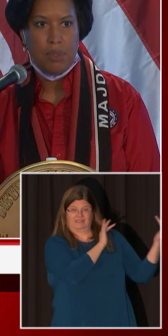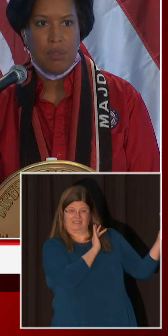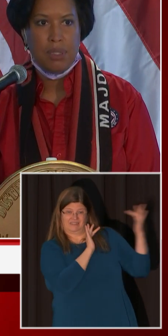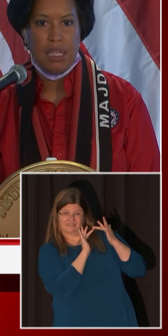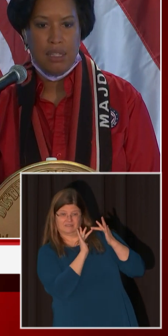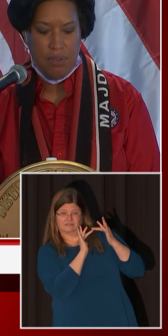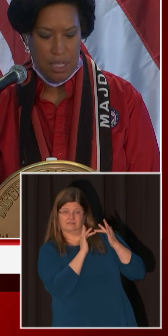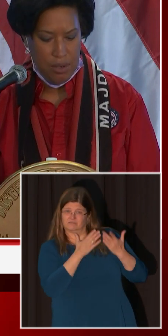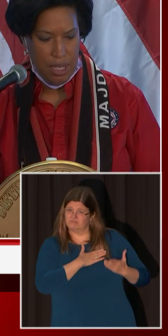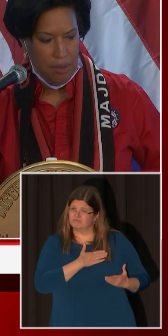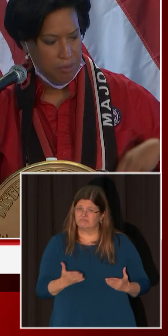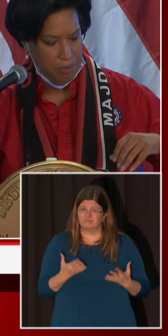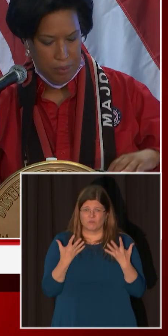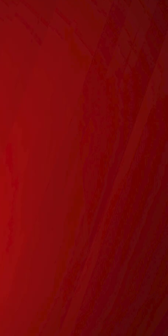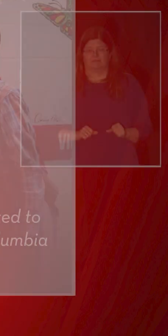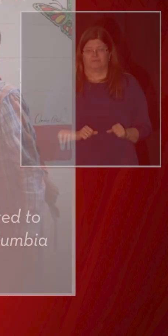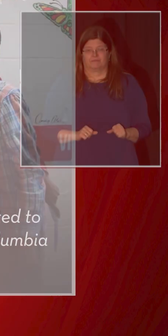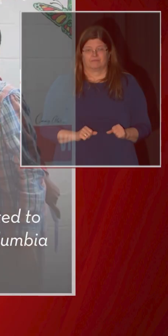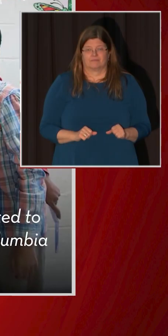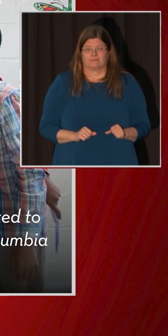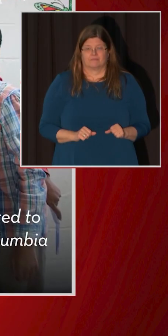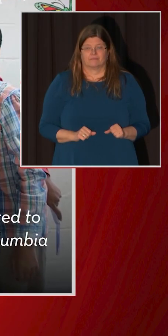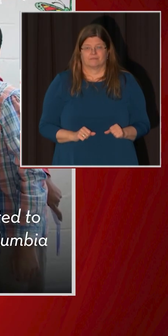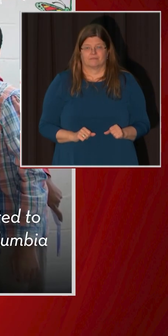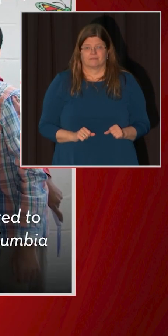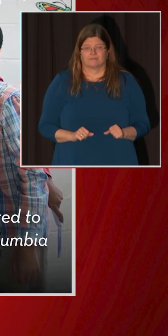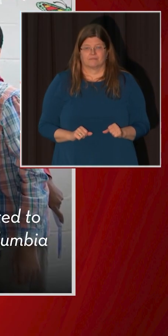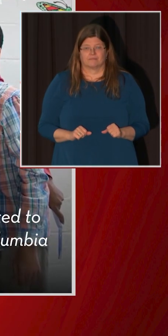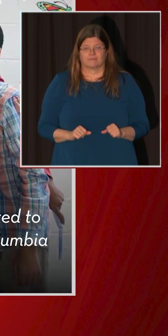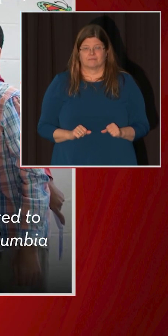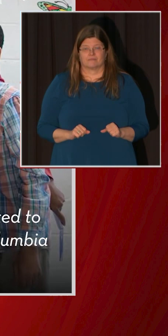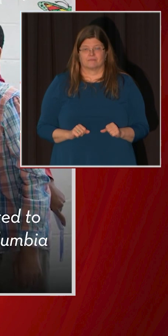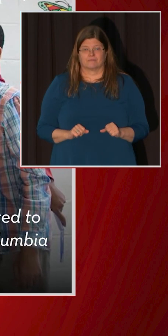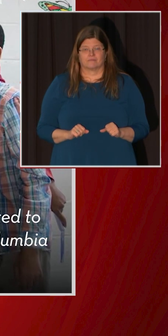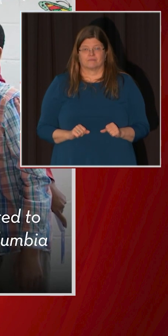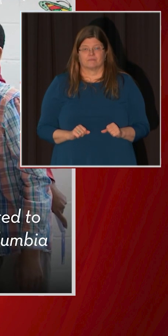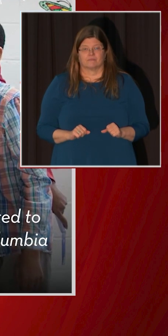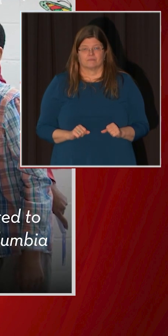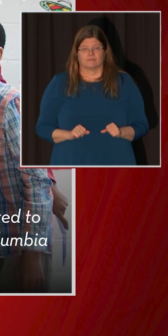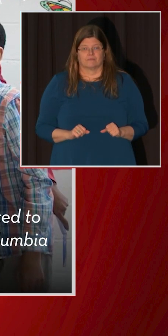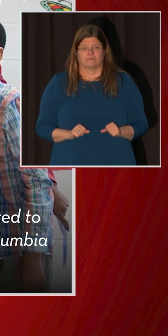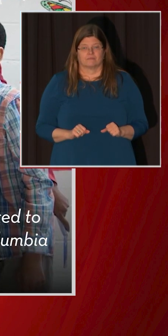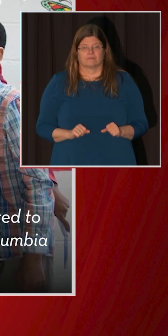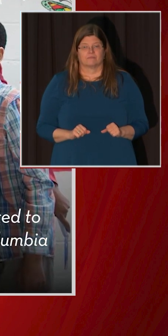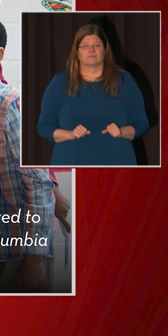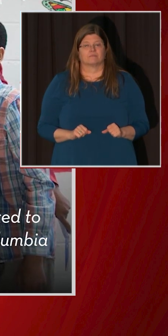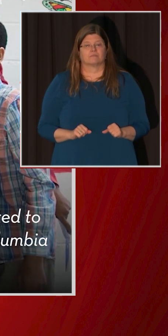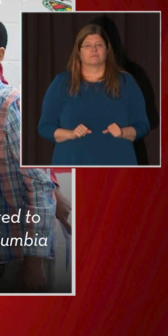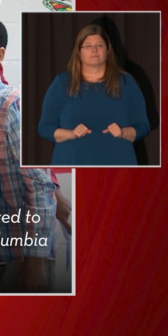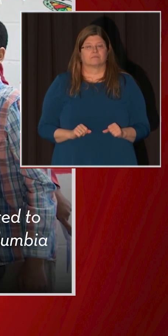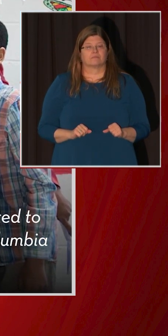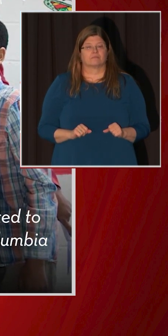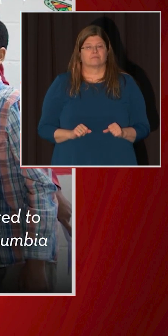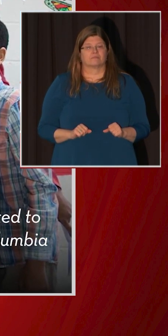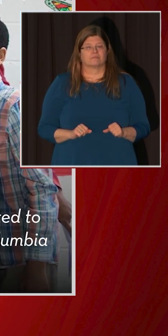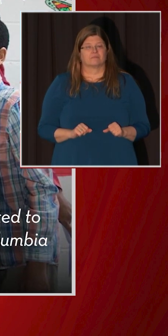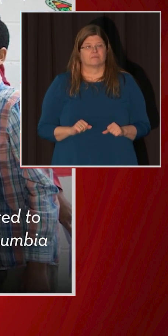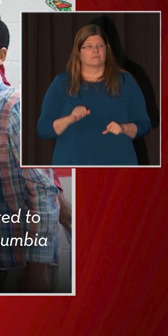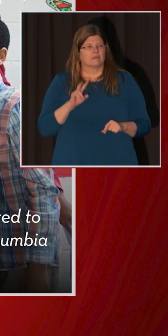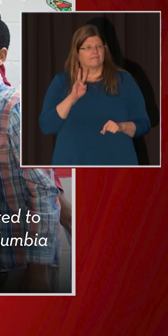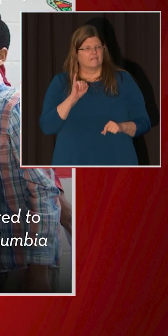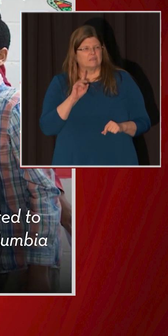I'm going to play the radio ad. Hi, this is Michelle Obama. On behalf of Mayor Bowser, I wanted to